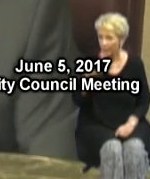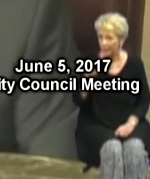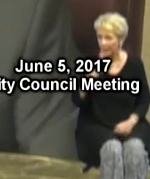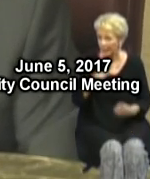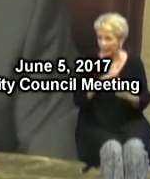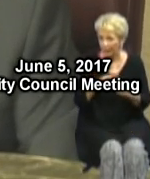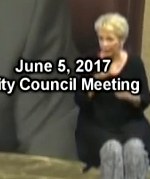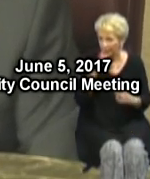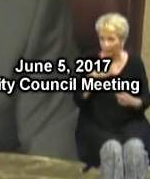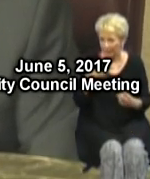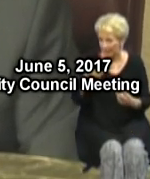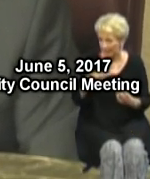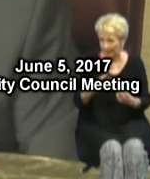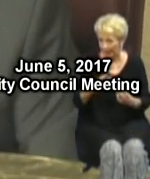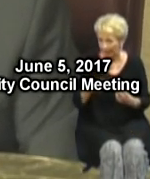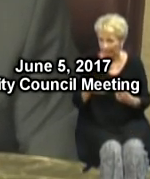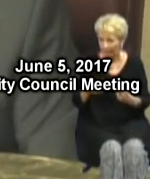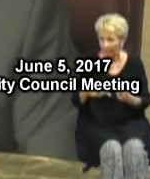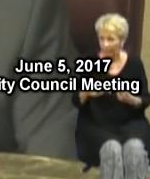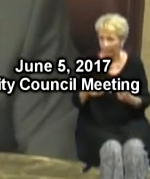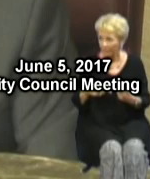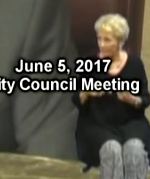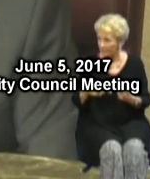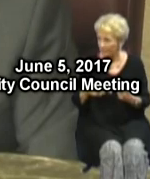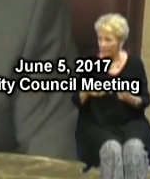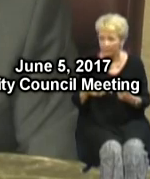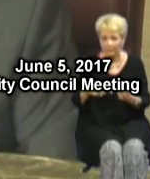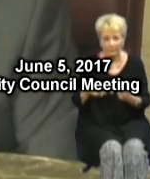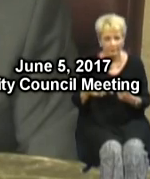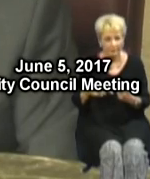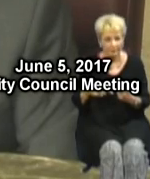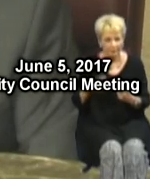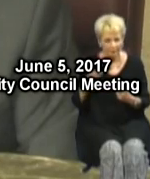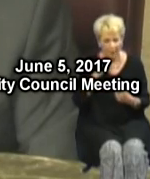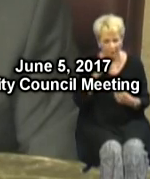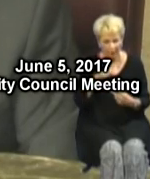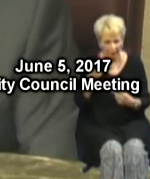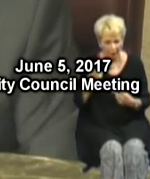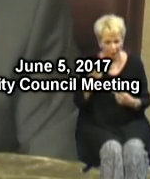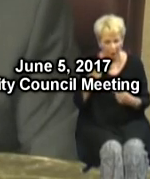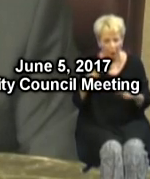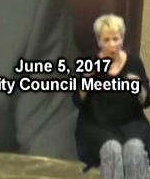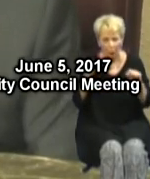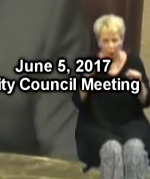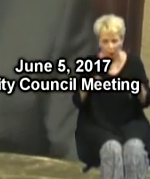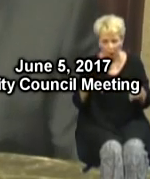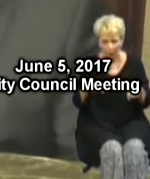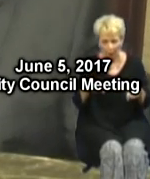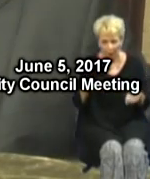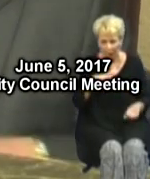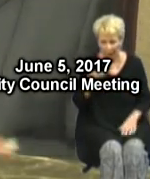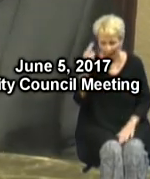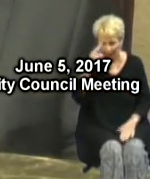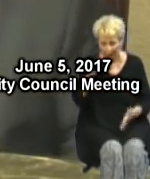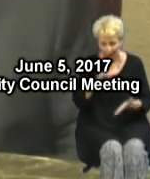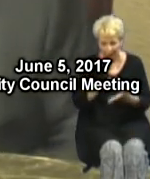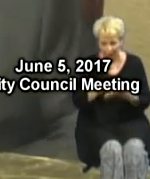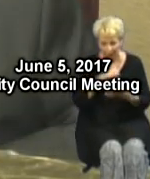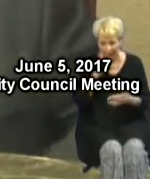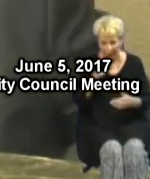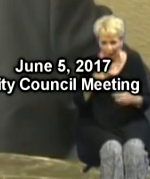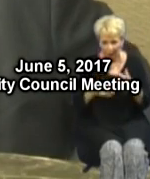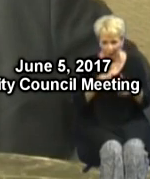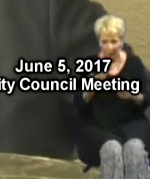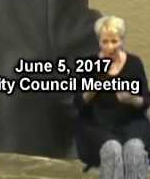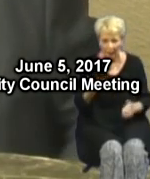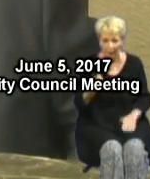been seconded. There's got to be a way to do this. Well, yeah, you could. I didn't realize this was going to be a problem here.